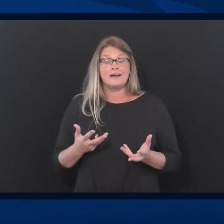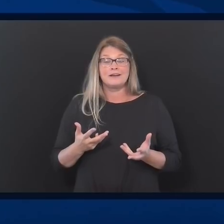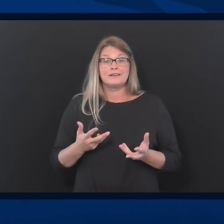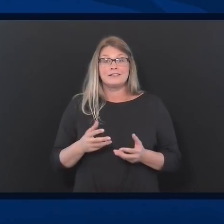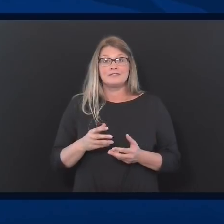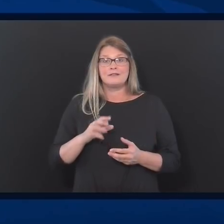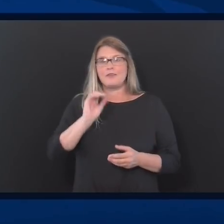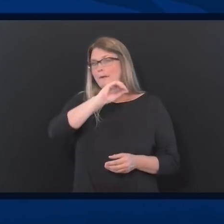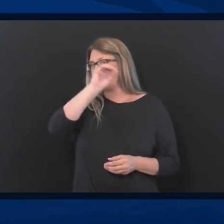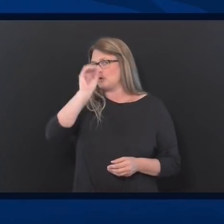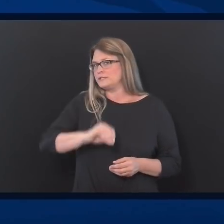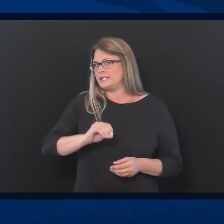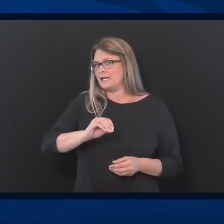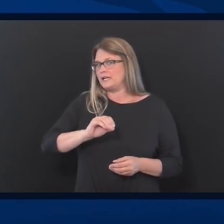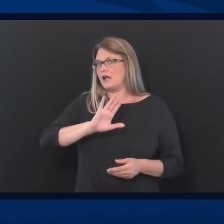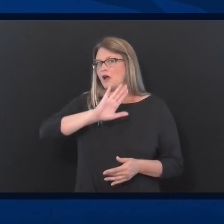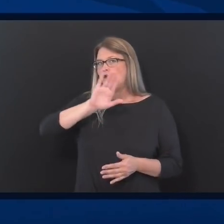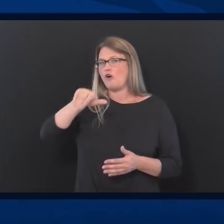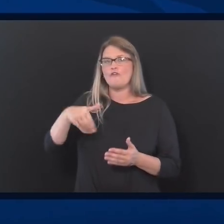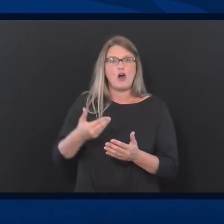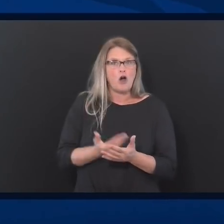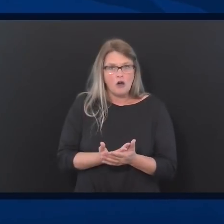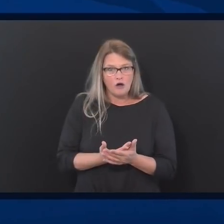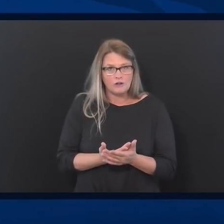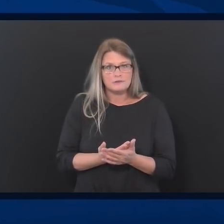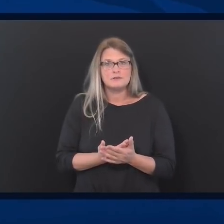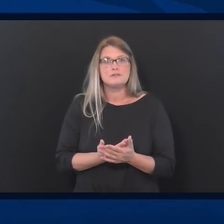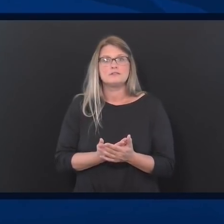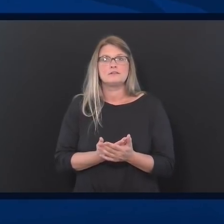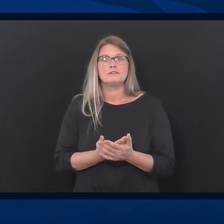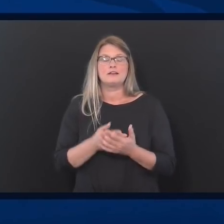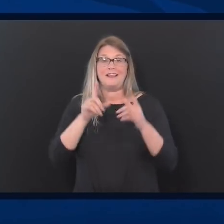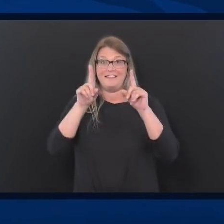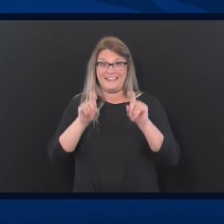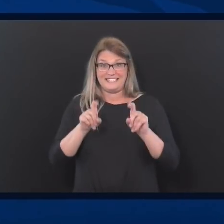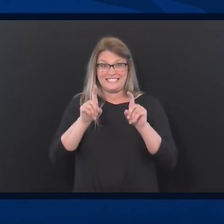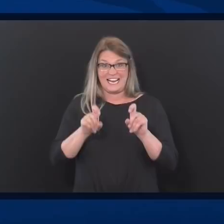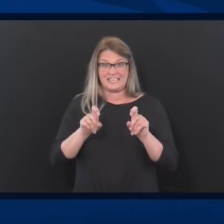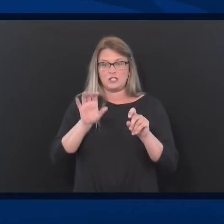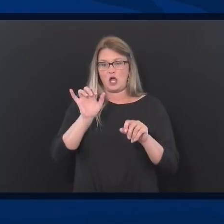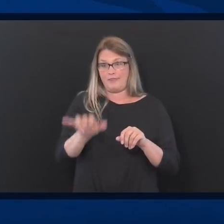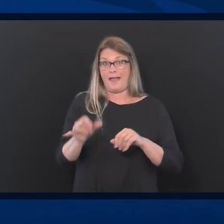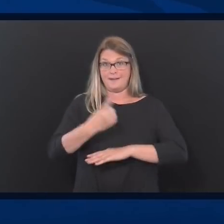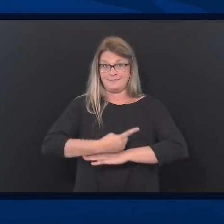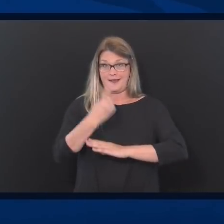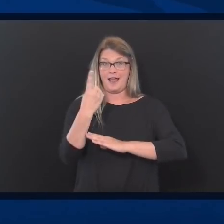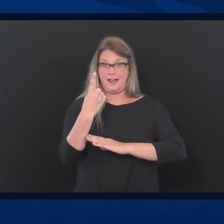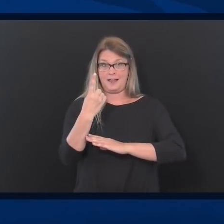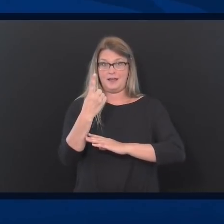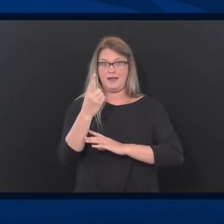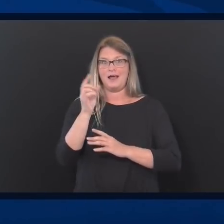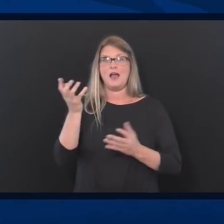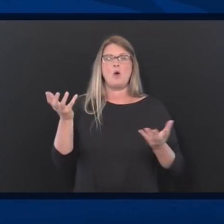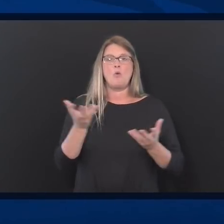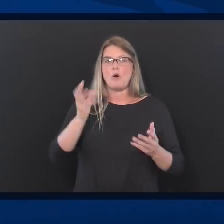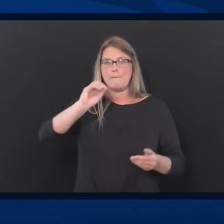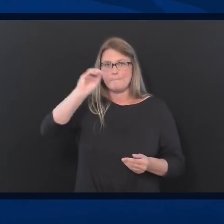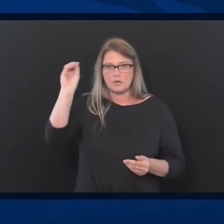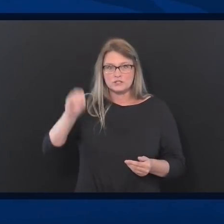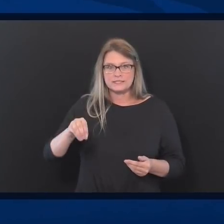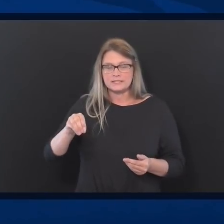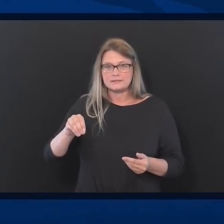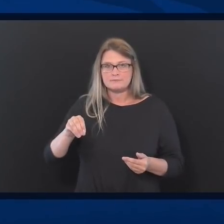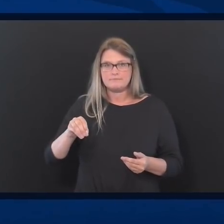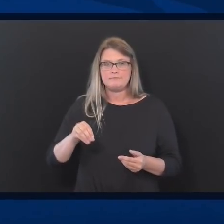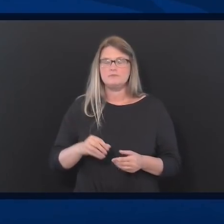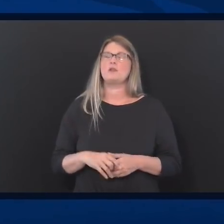the percent of all of the tests done on that date, the percent of all the